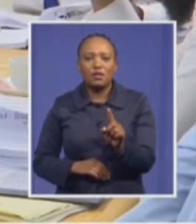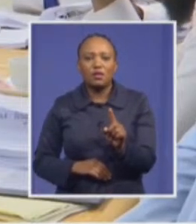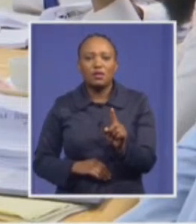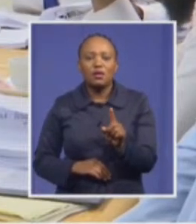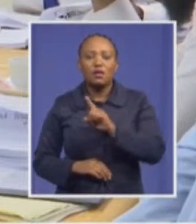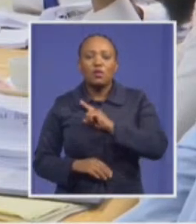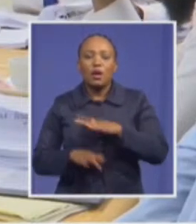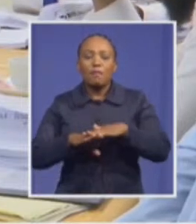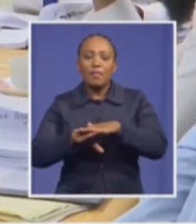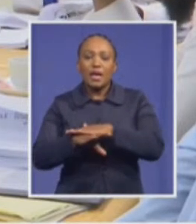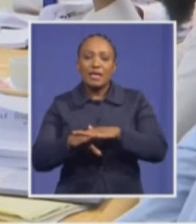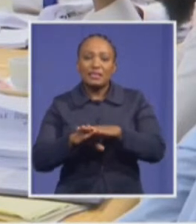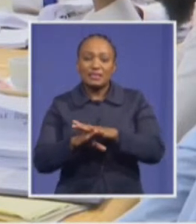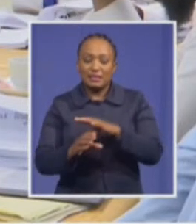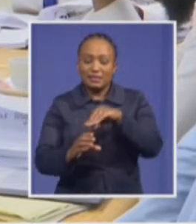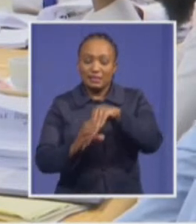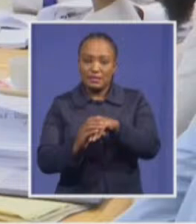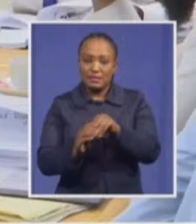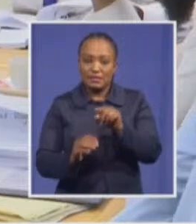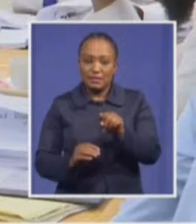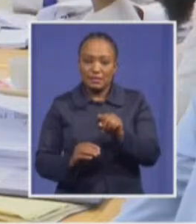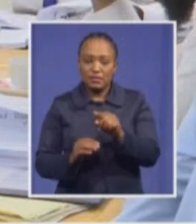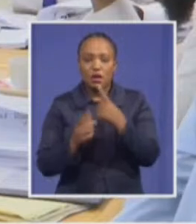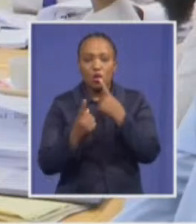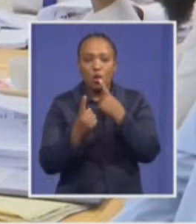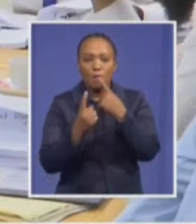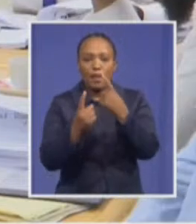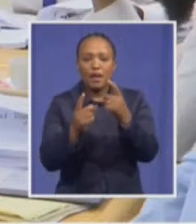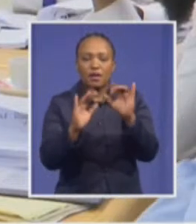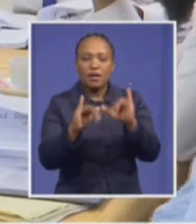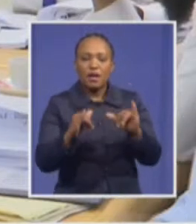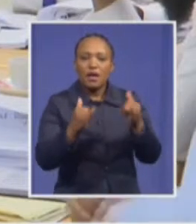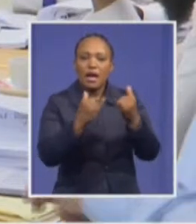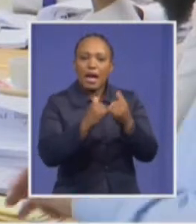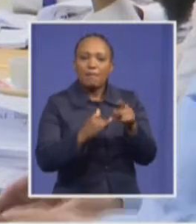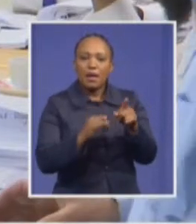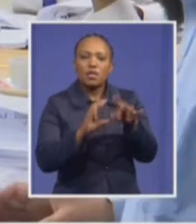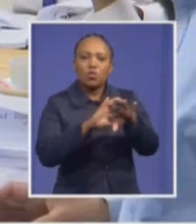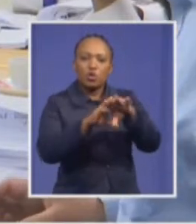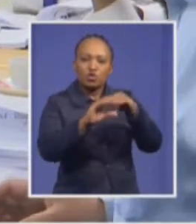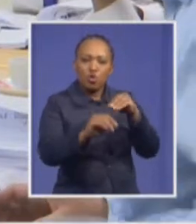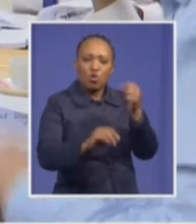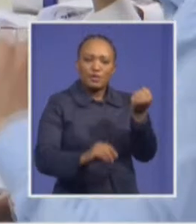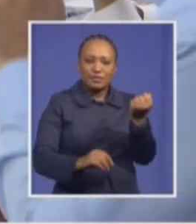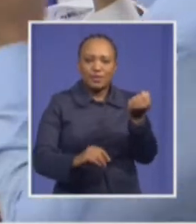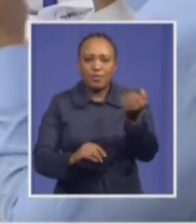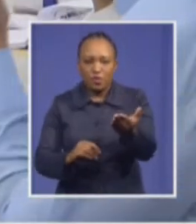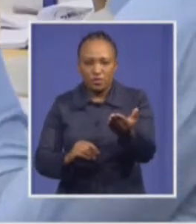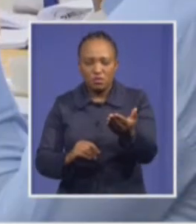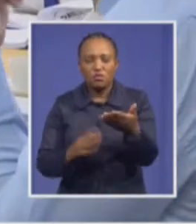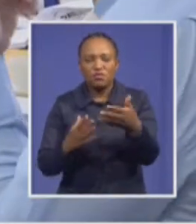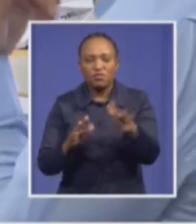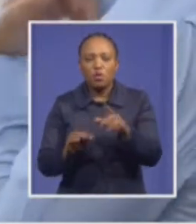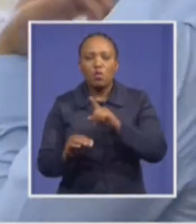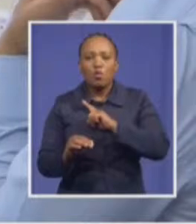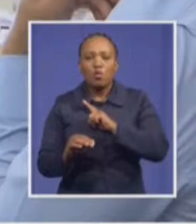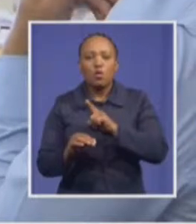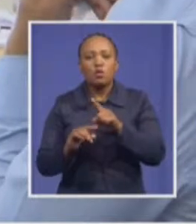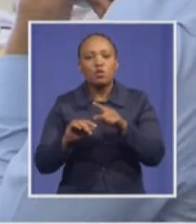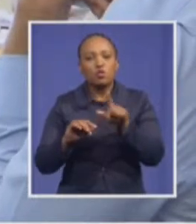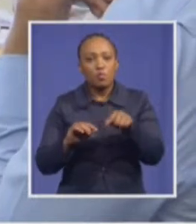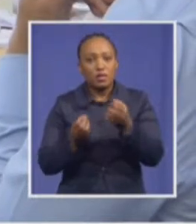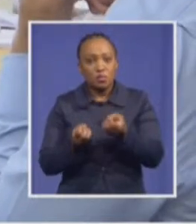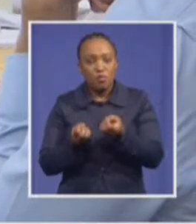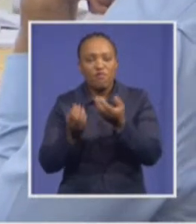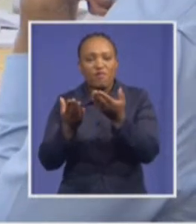the complaining company, withdraws the summons, and we are withdraw our defense on the basis that we provide an undertaking that we will not air the